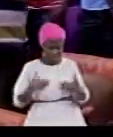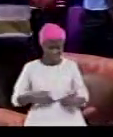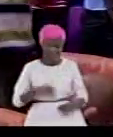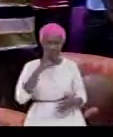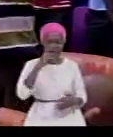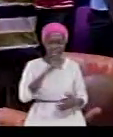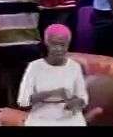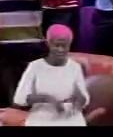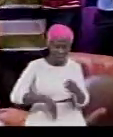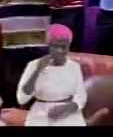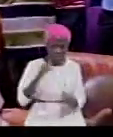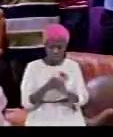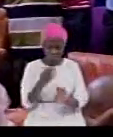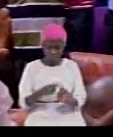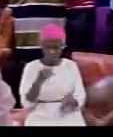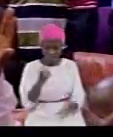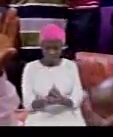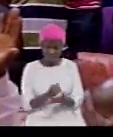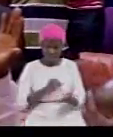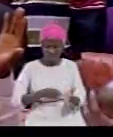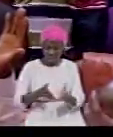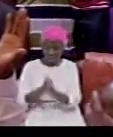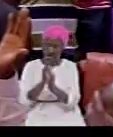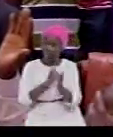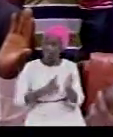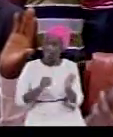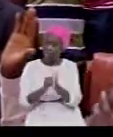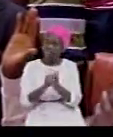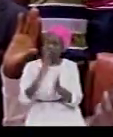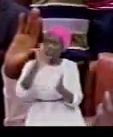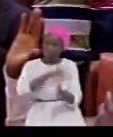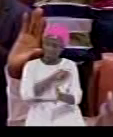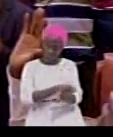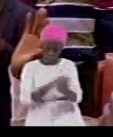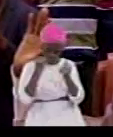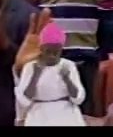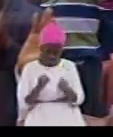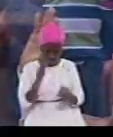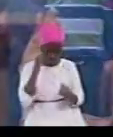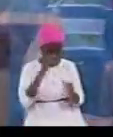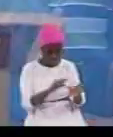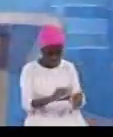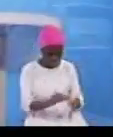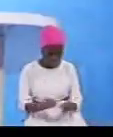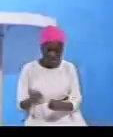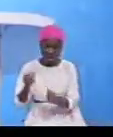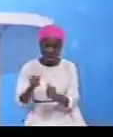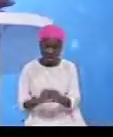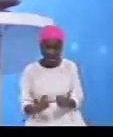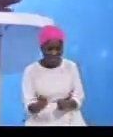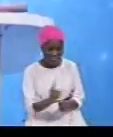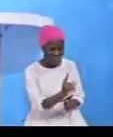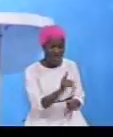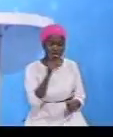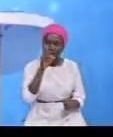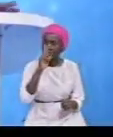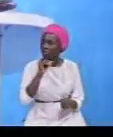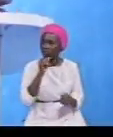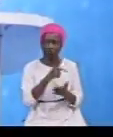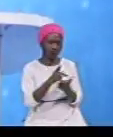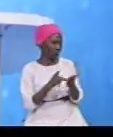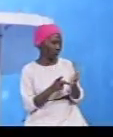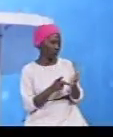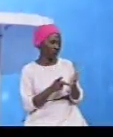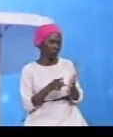name. I'm asking, Lord, that your mighty power will move everywhere. You are not a partial God. You do for